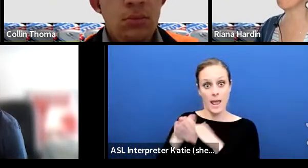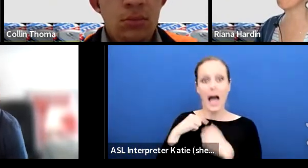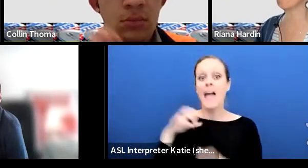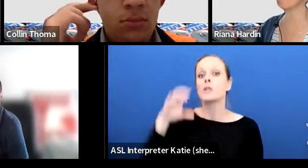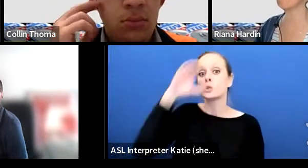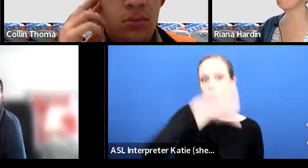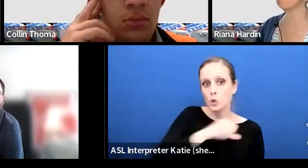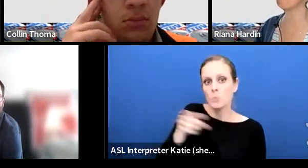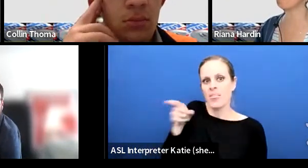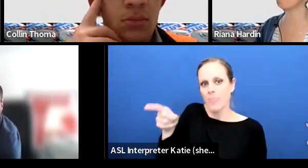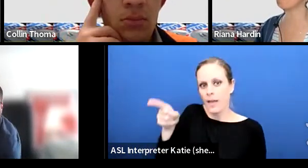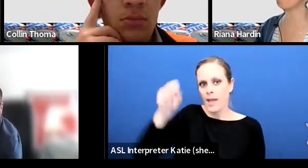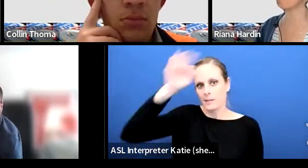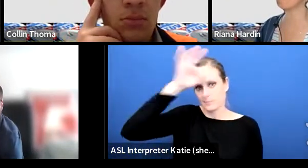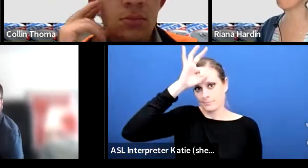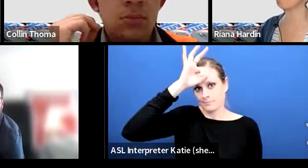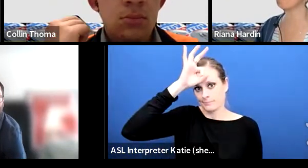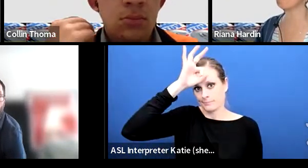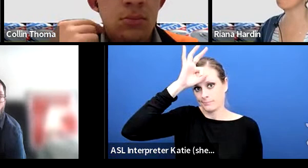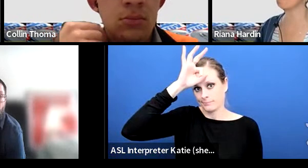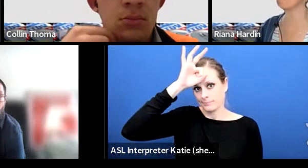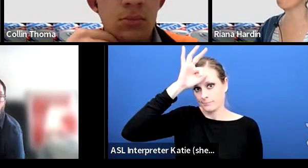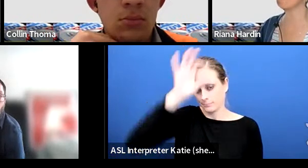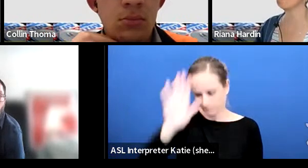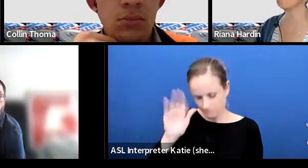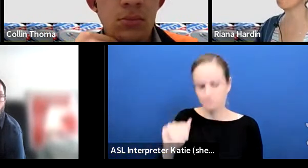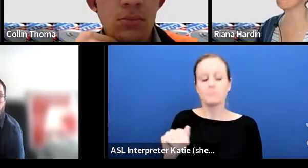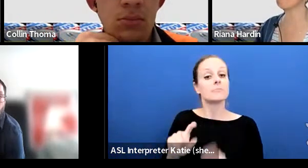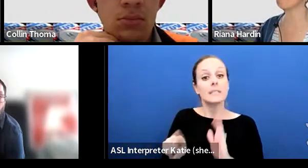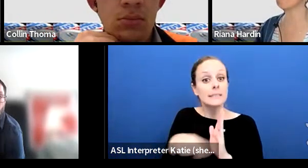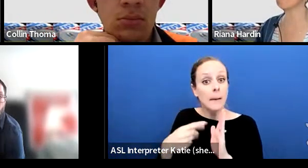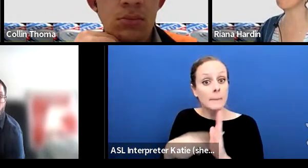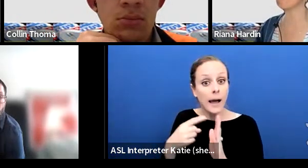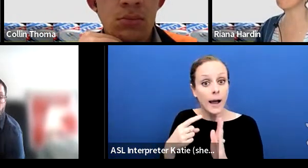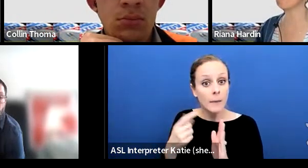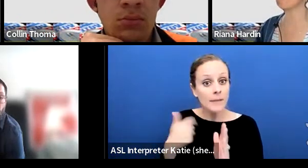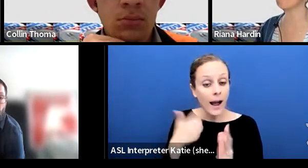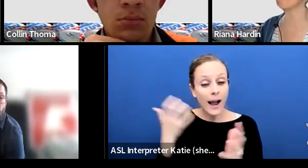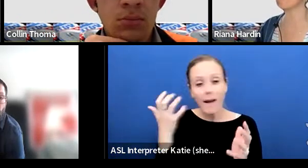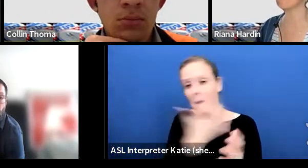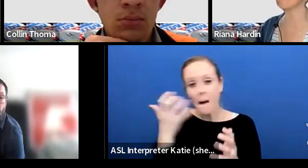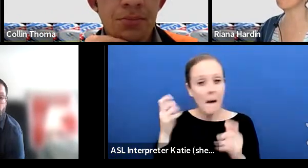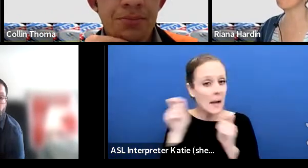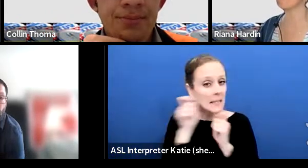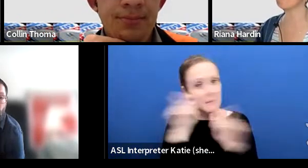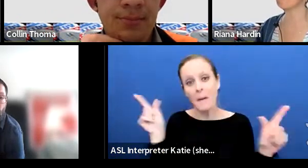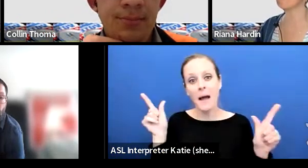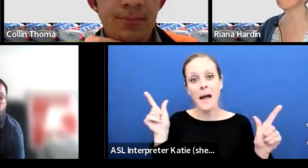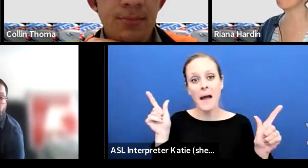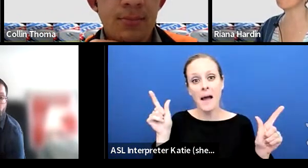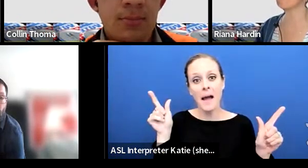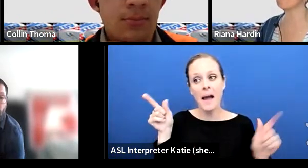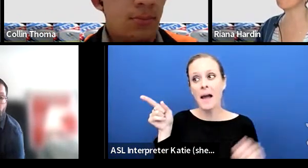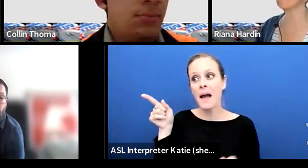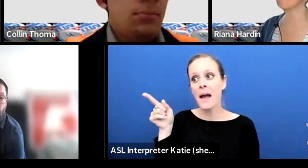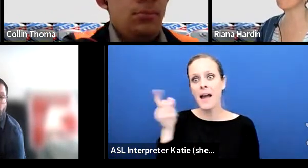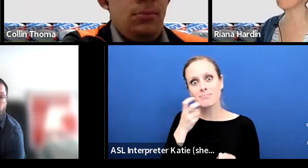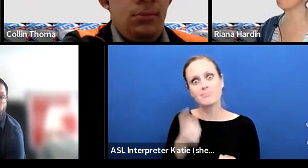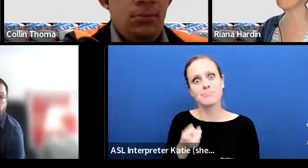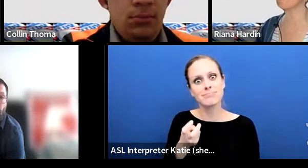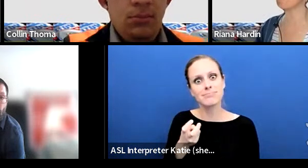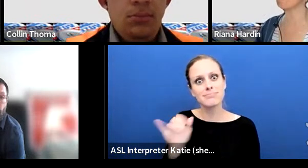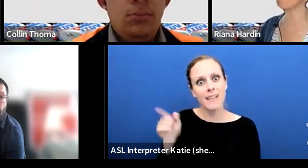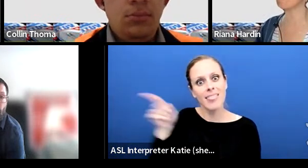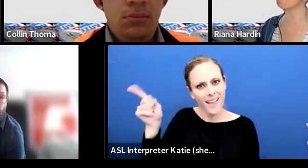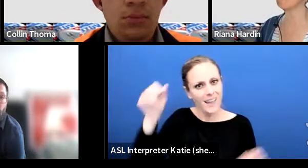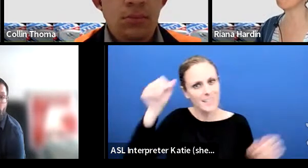they know nothing, and then I sometimes am incredibly surprised. And when I find the people